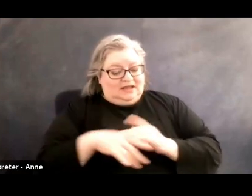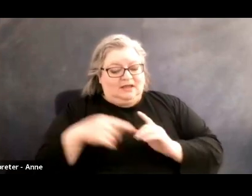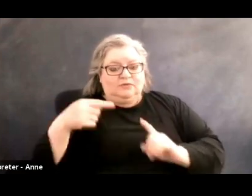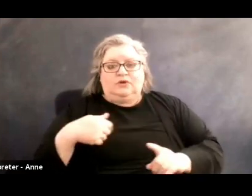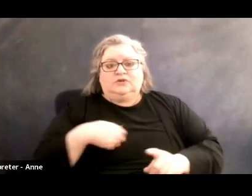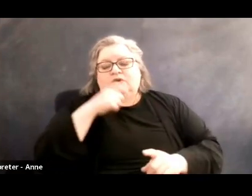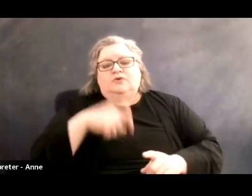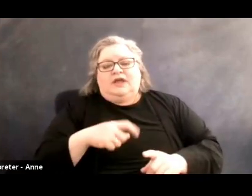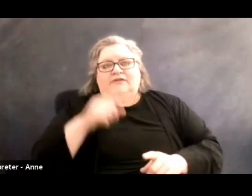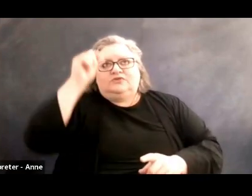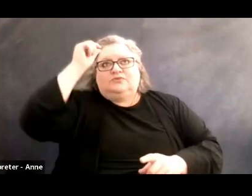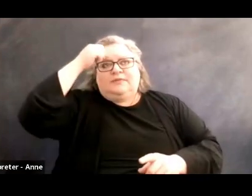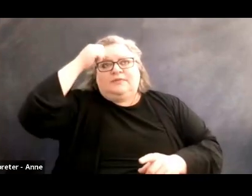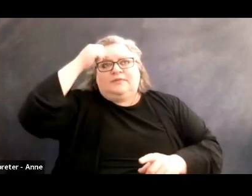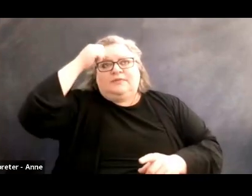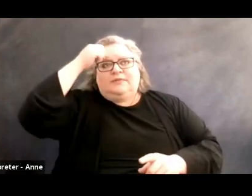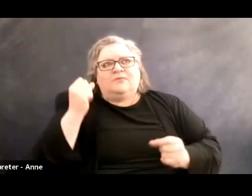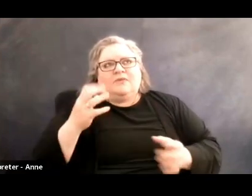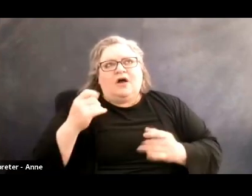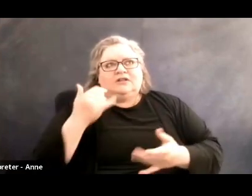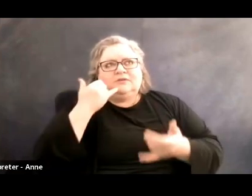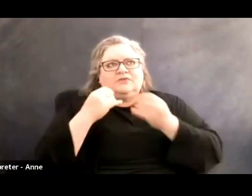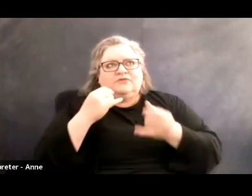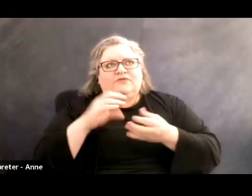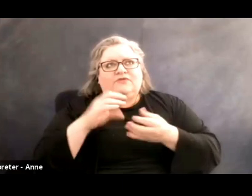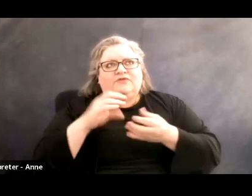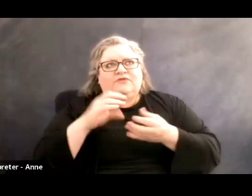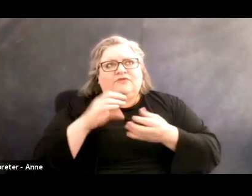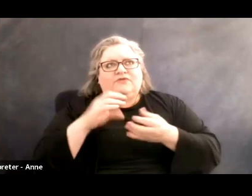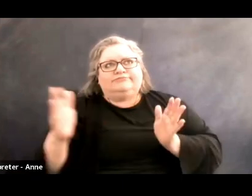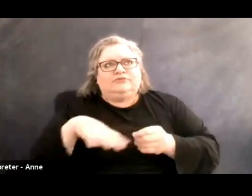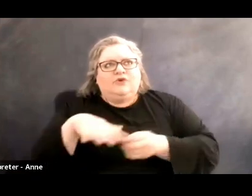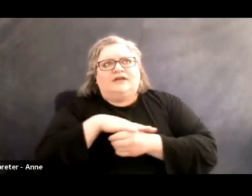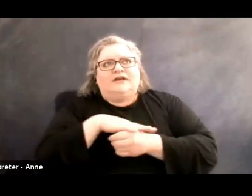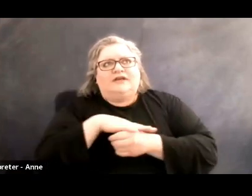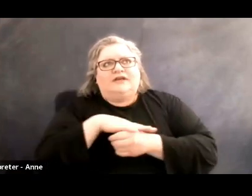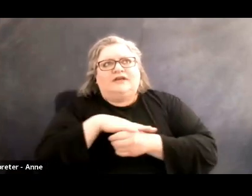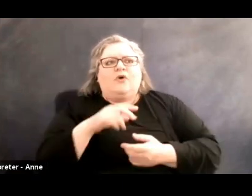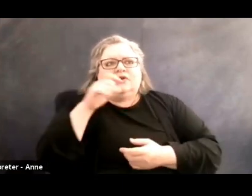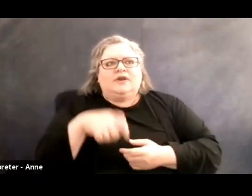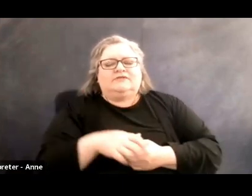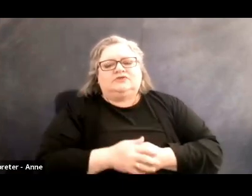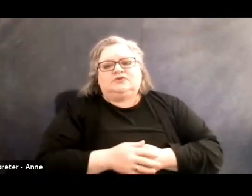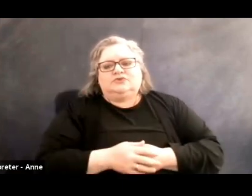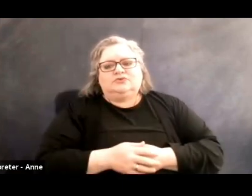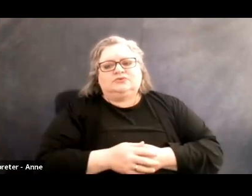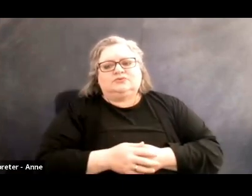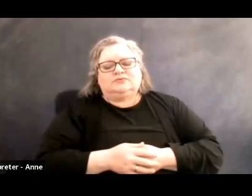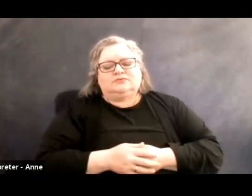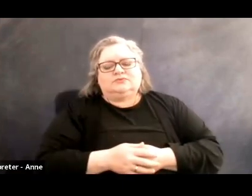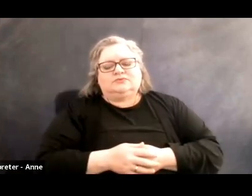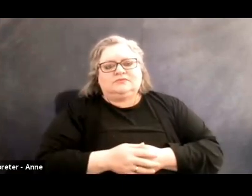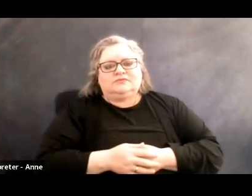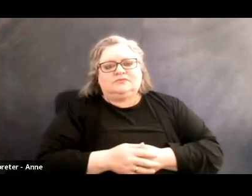have to remember multiple numbers across the area, or we don't have to We don't have